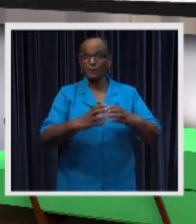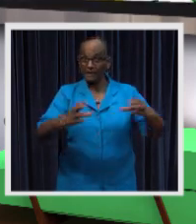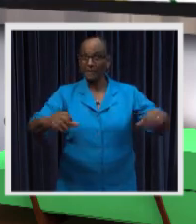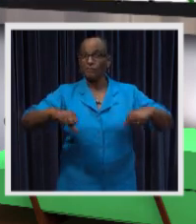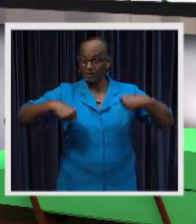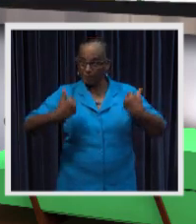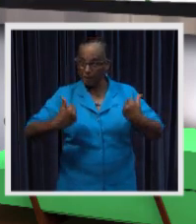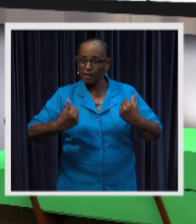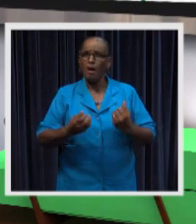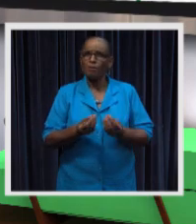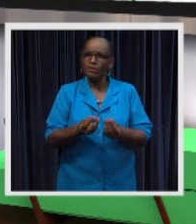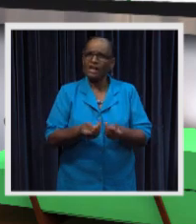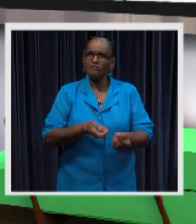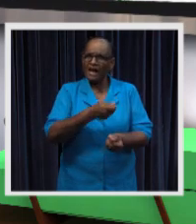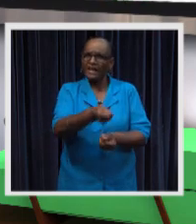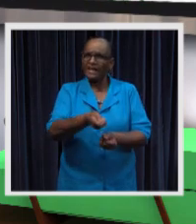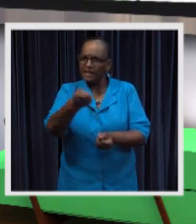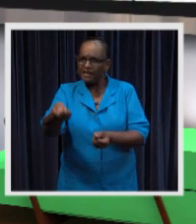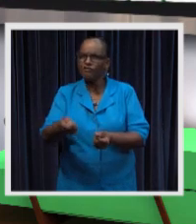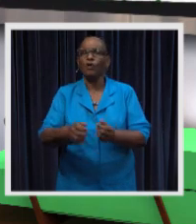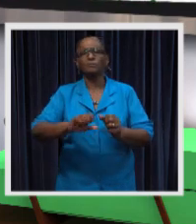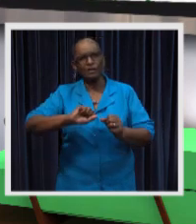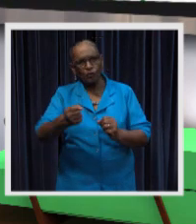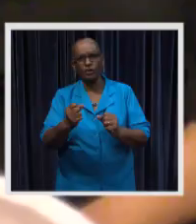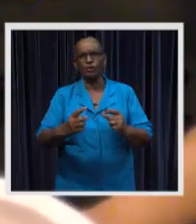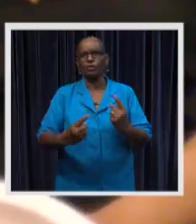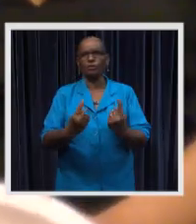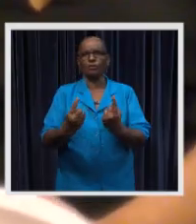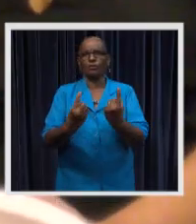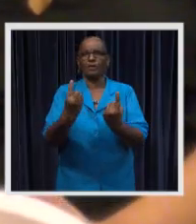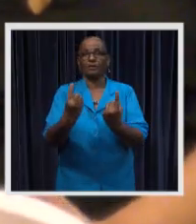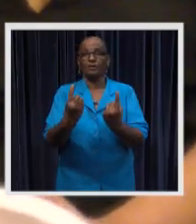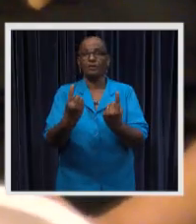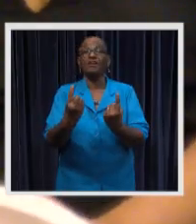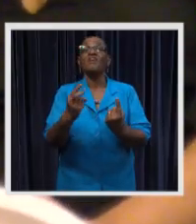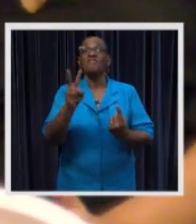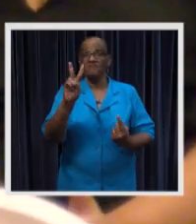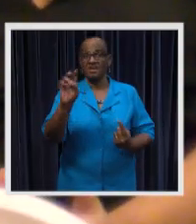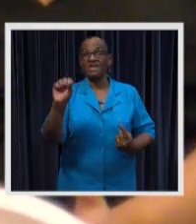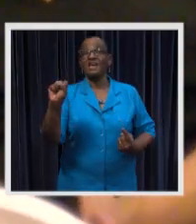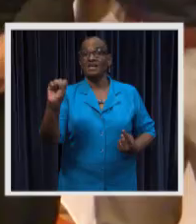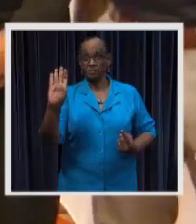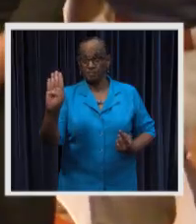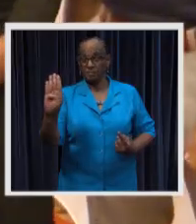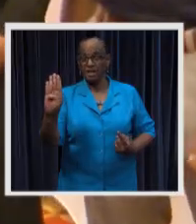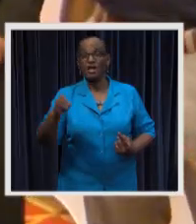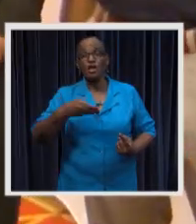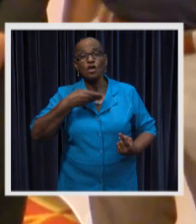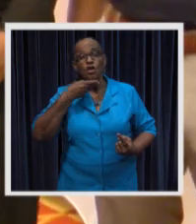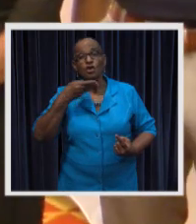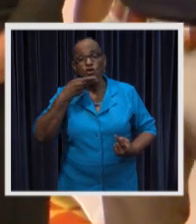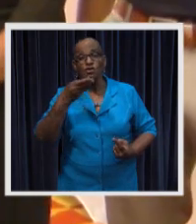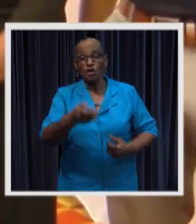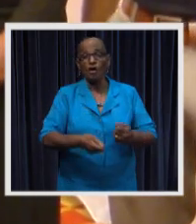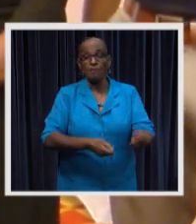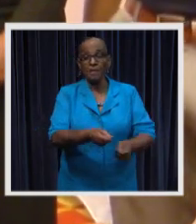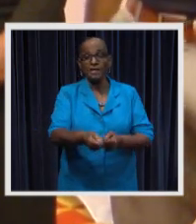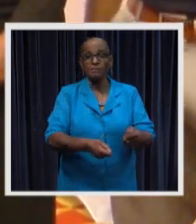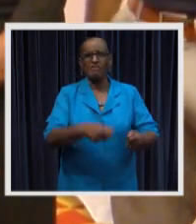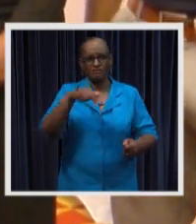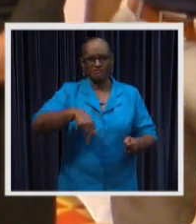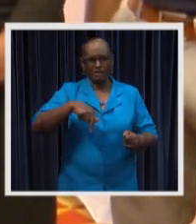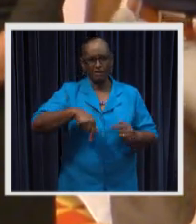business should be provided with the tools to grow. The Association of Surinamese Businesses Young Management